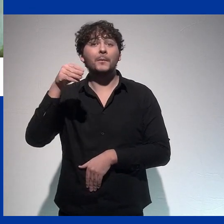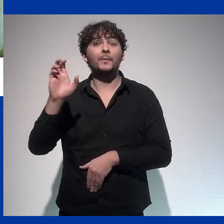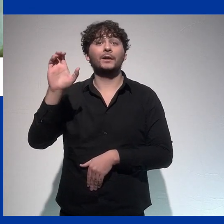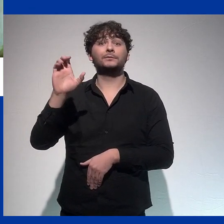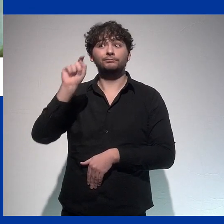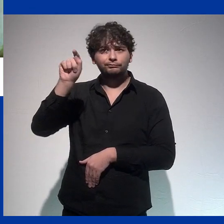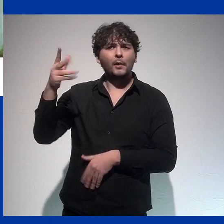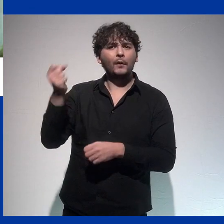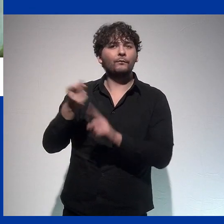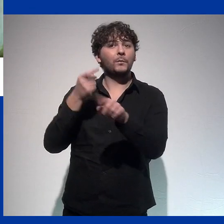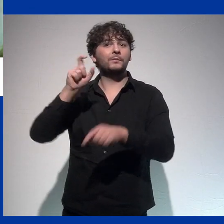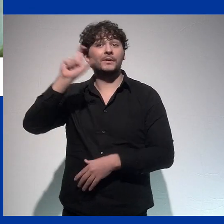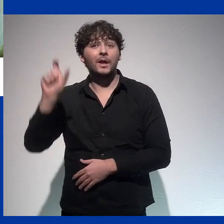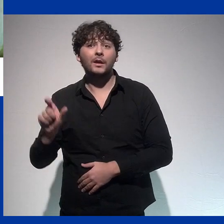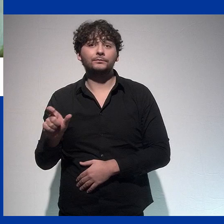very proud of that.